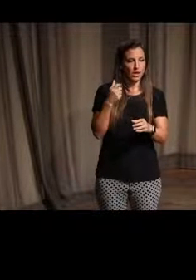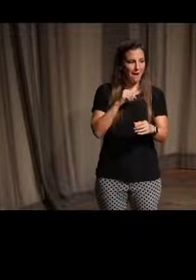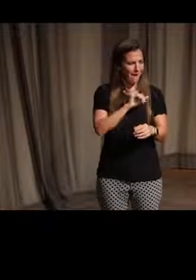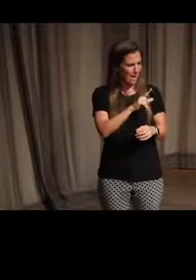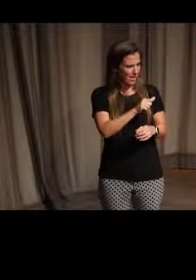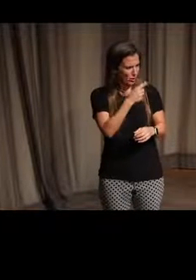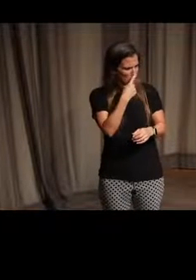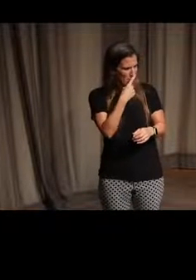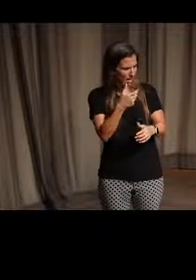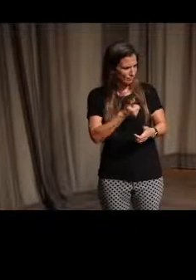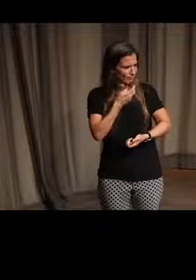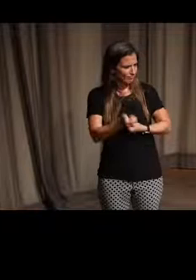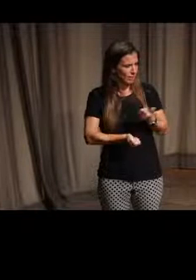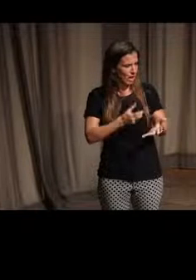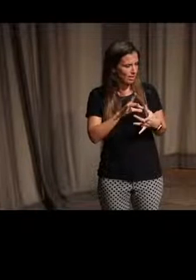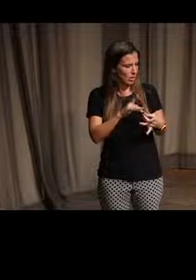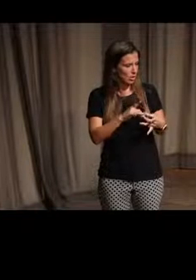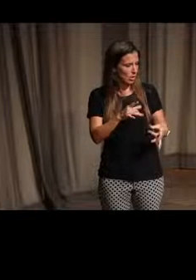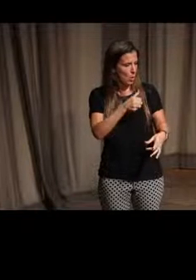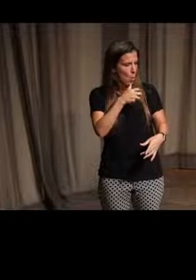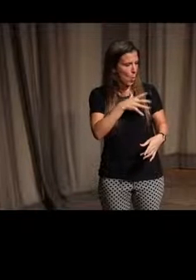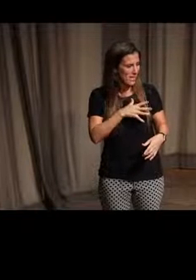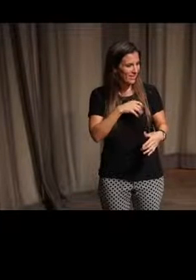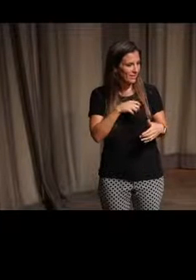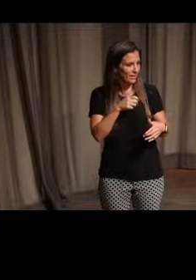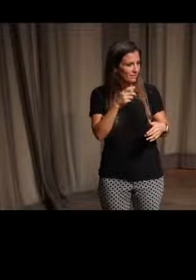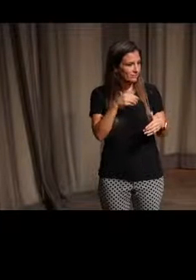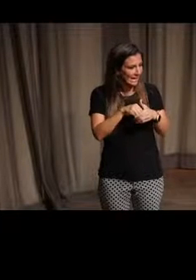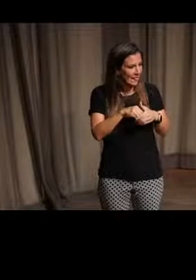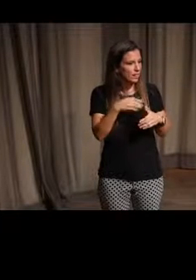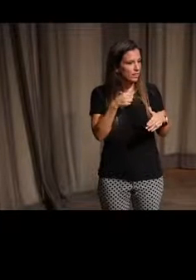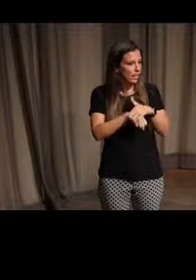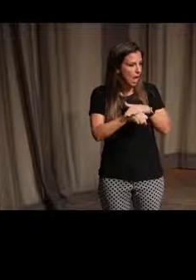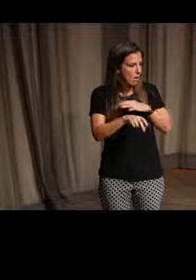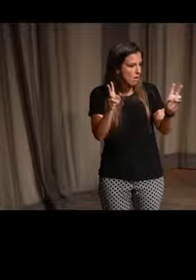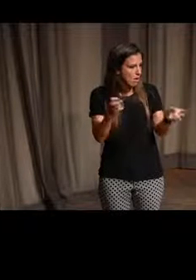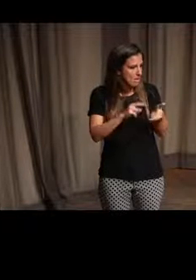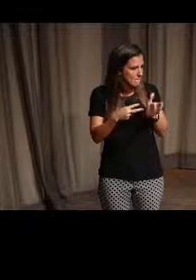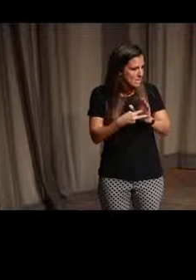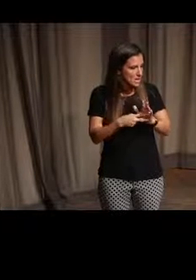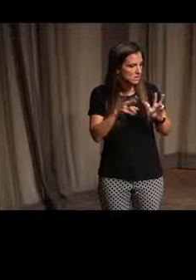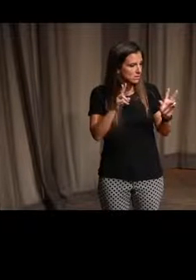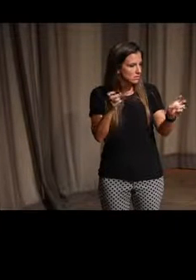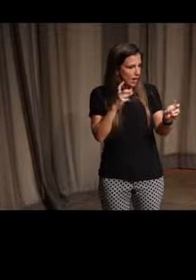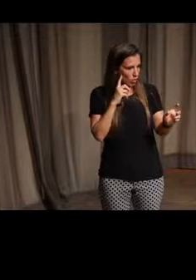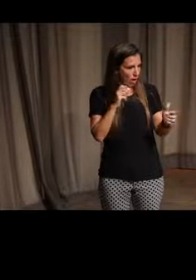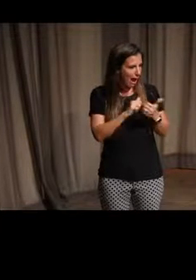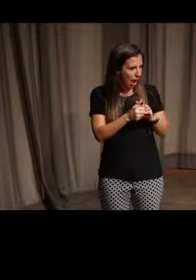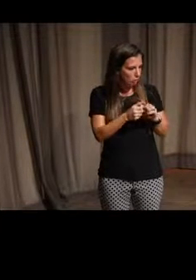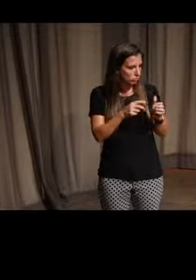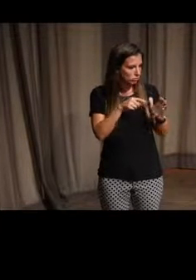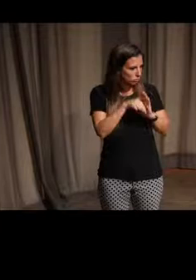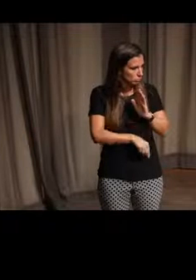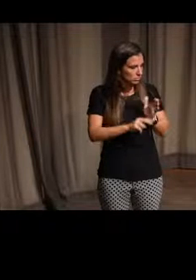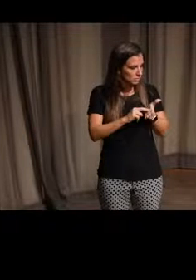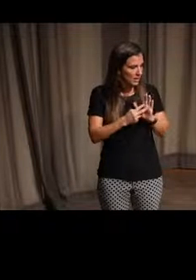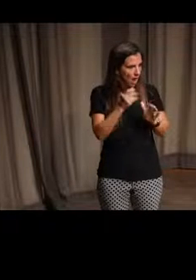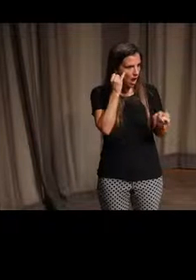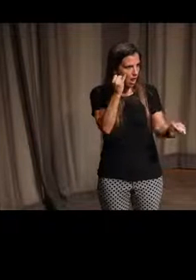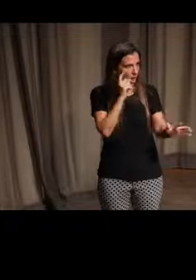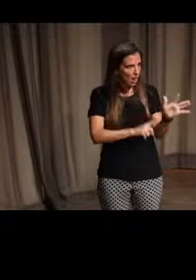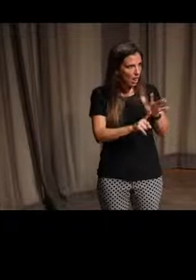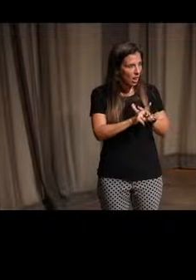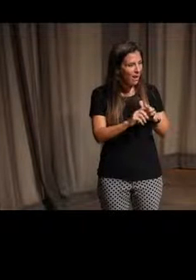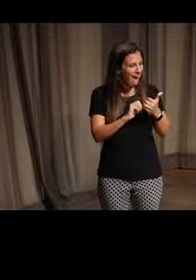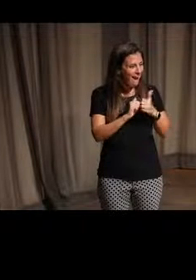you talk to us about what Women in Labor is, what the title means to you, and how you came to this idea, and of